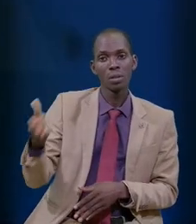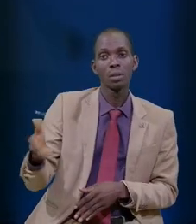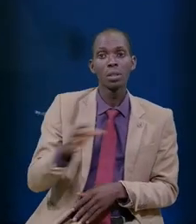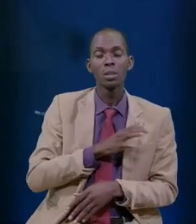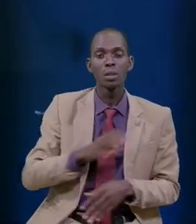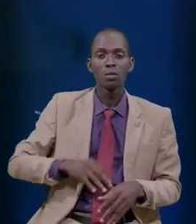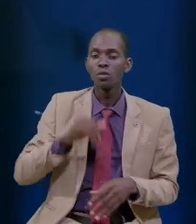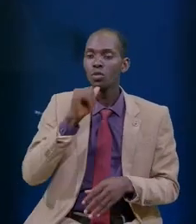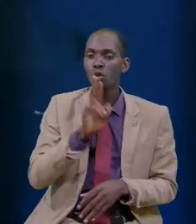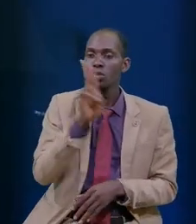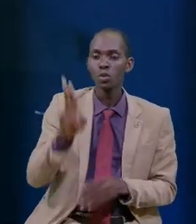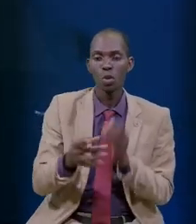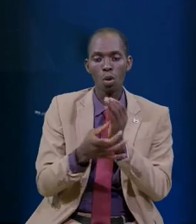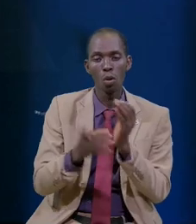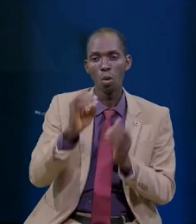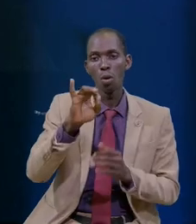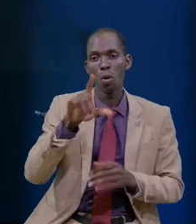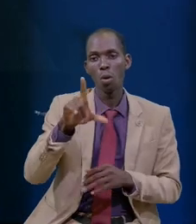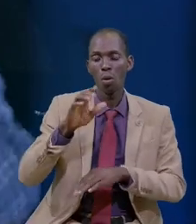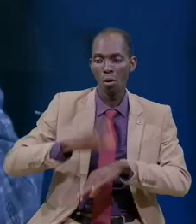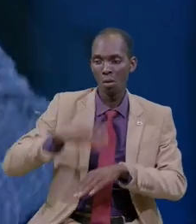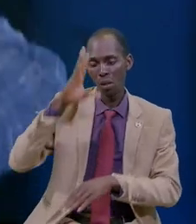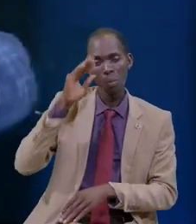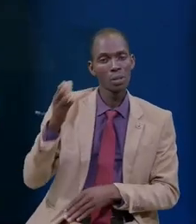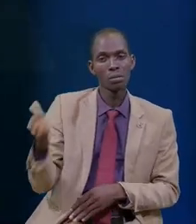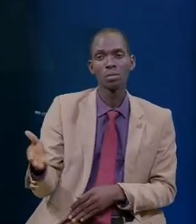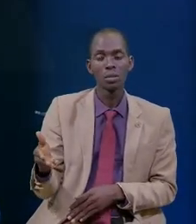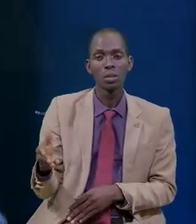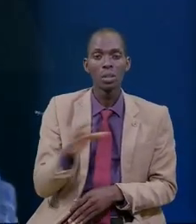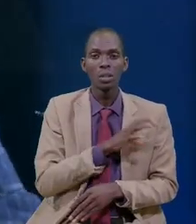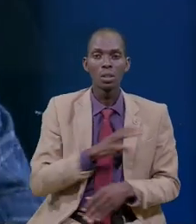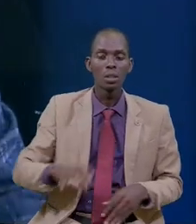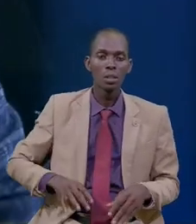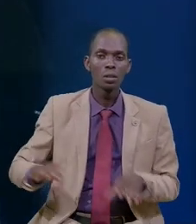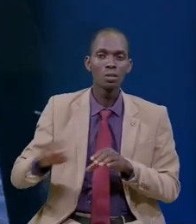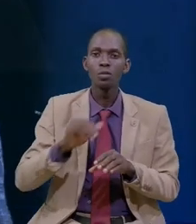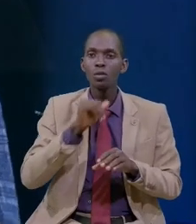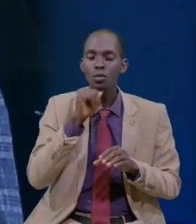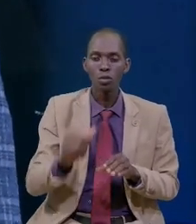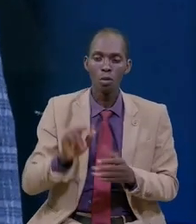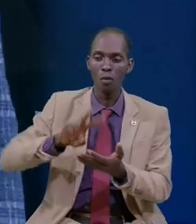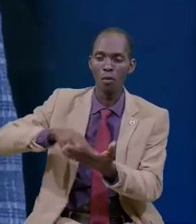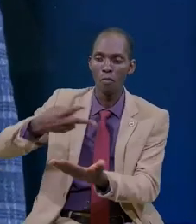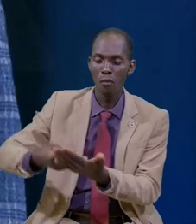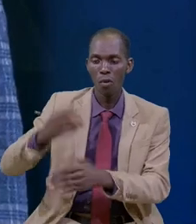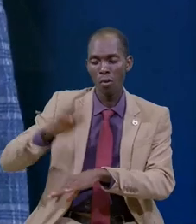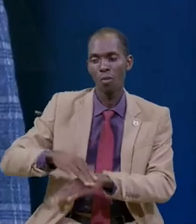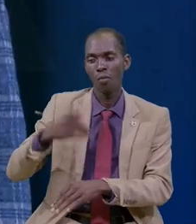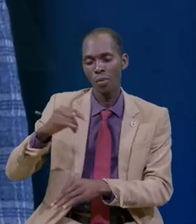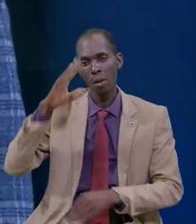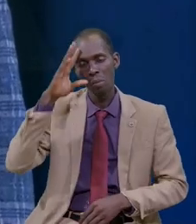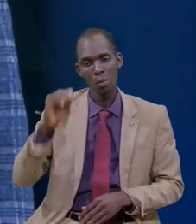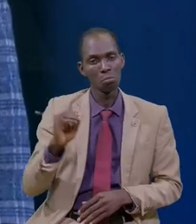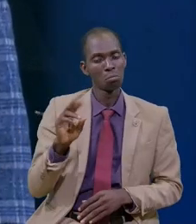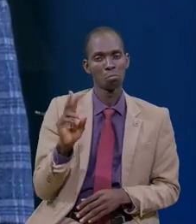oil on him. Il n'a pas répandu de l'huile sur lui. He didn't throw his weight on him. Il l'a mis ça même pas baissé his sur